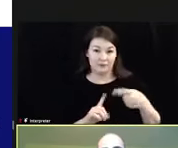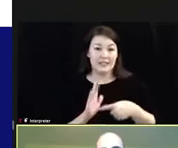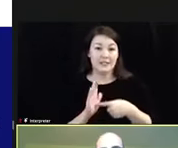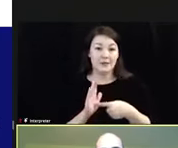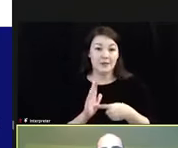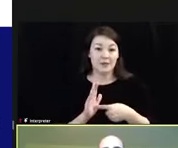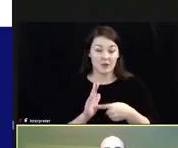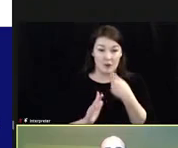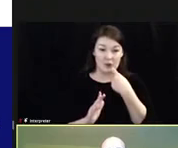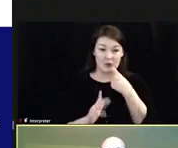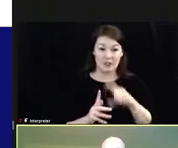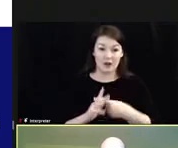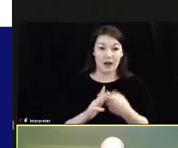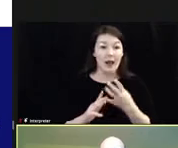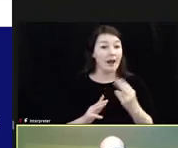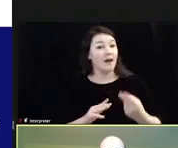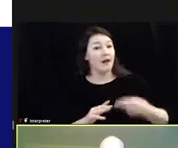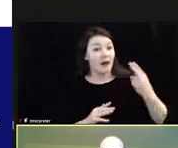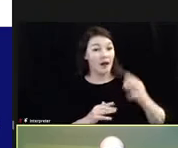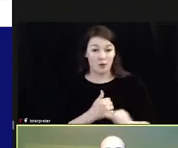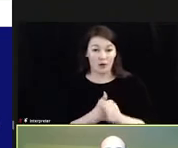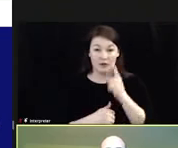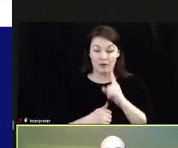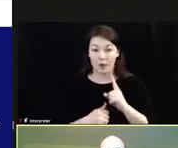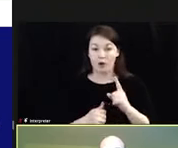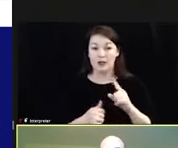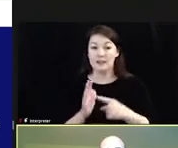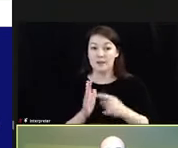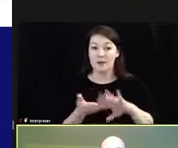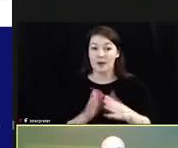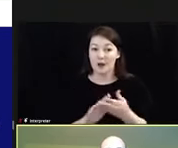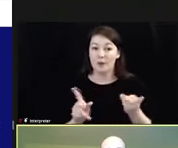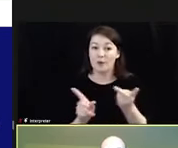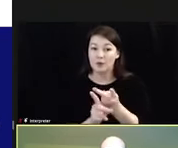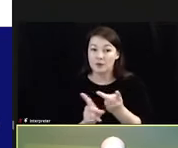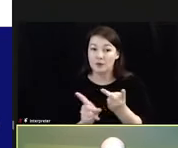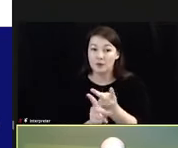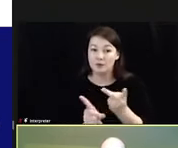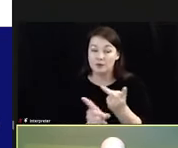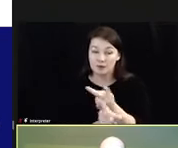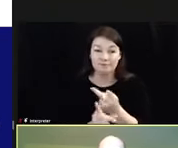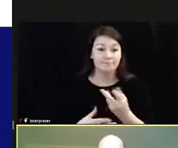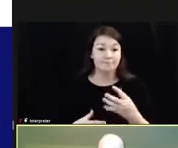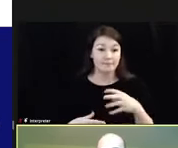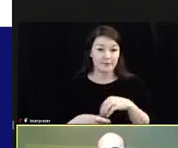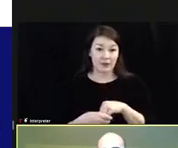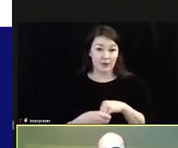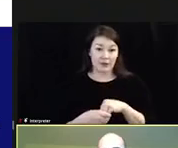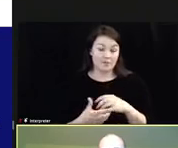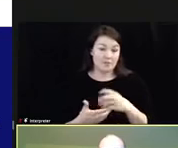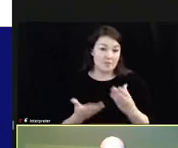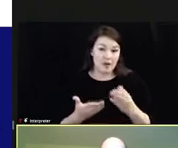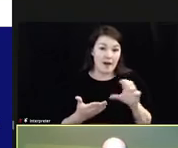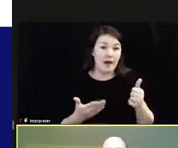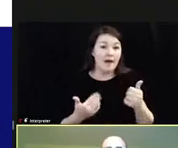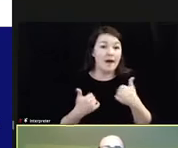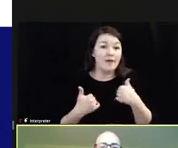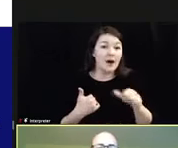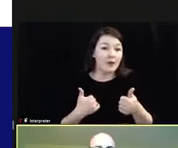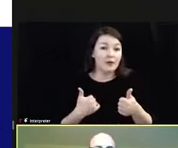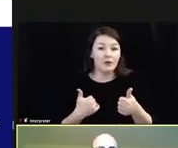at higher risk for having more serious symptoms of COVID, including underlying medical conditions. And so in the next